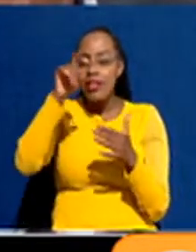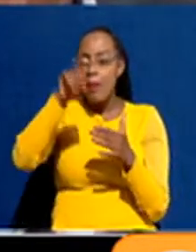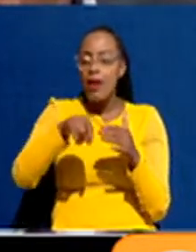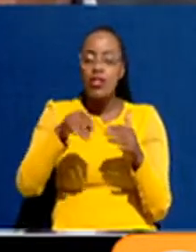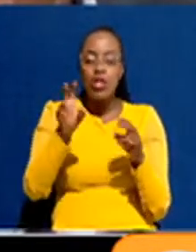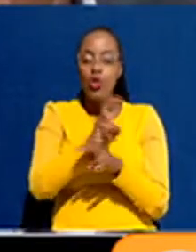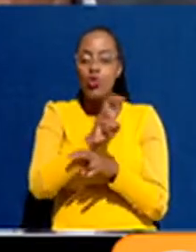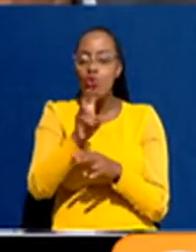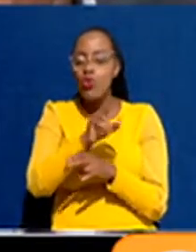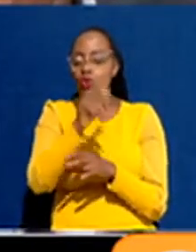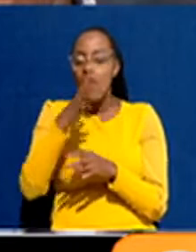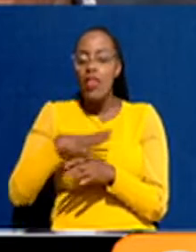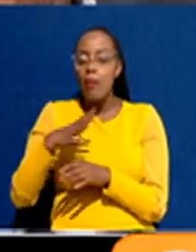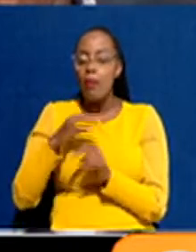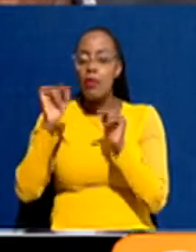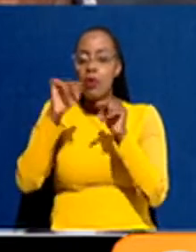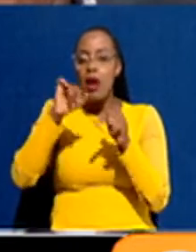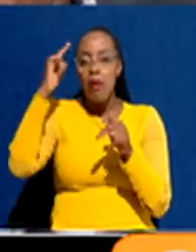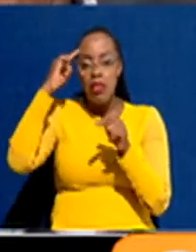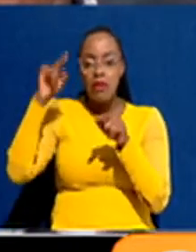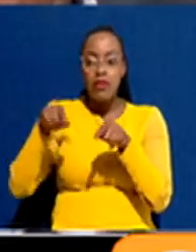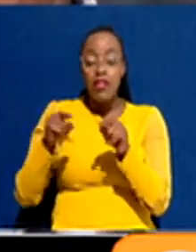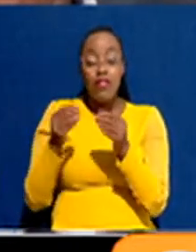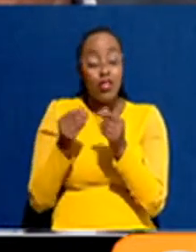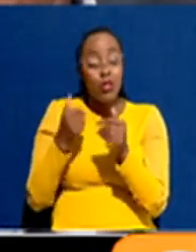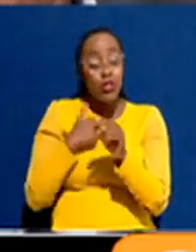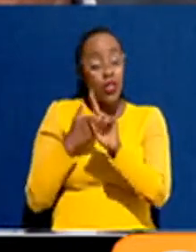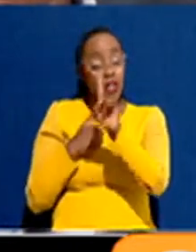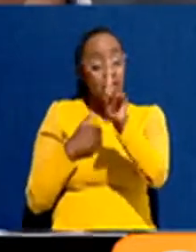the thinking. Is there a solution here?